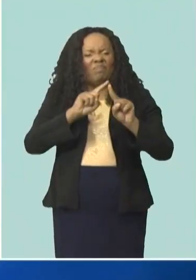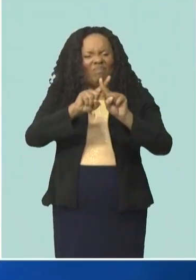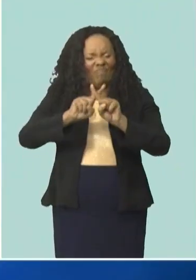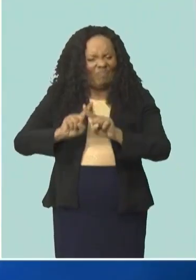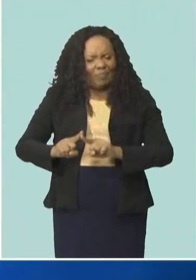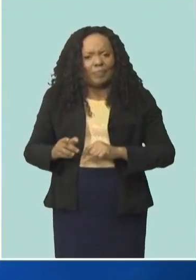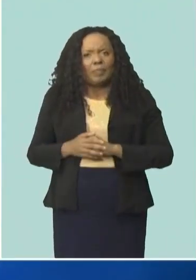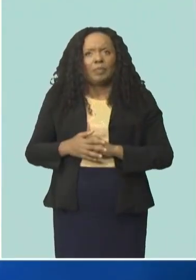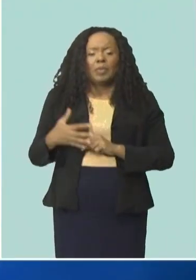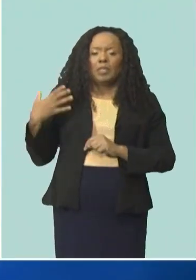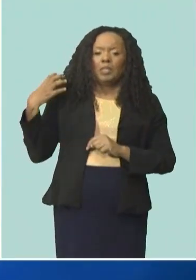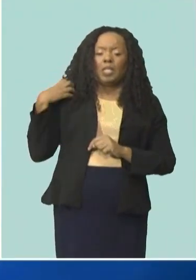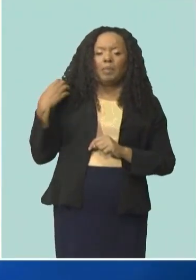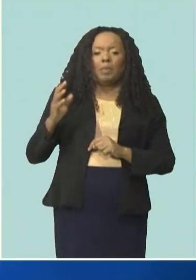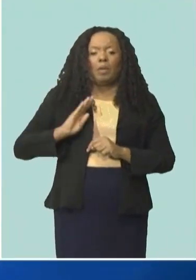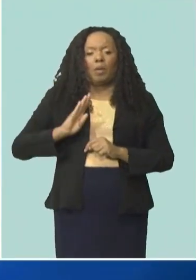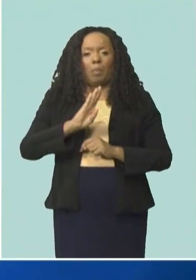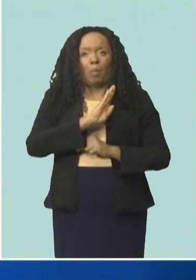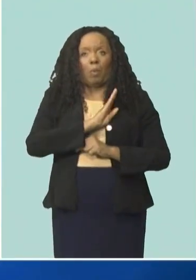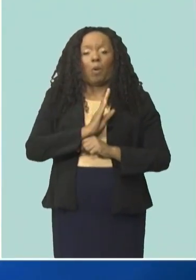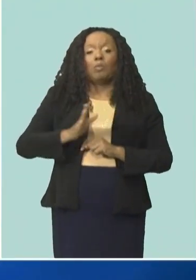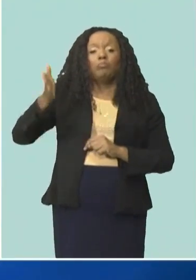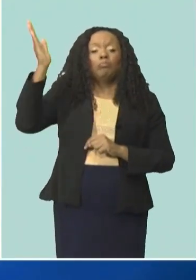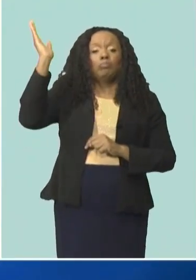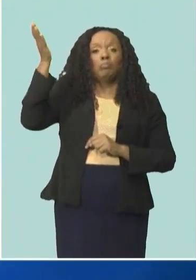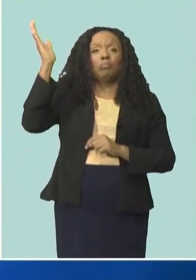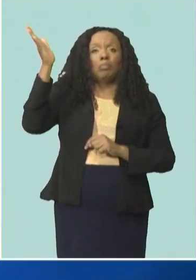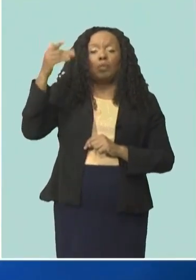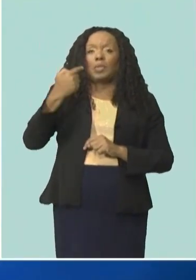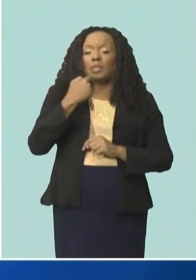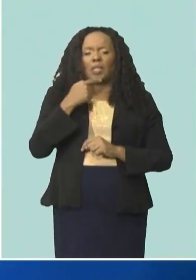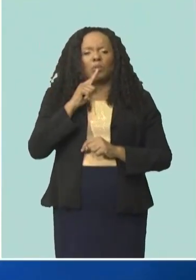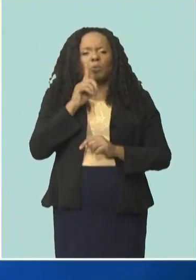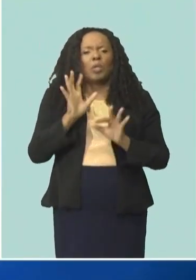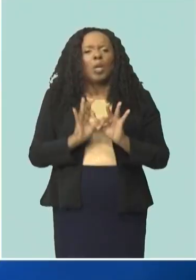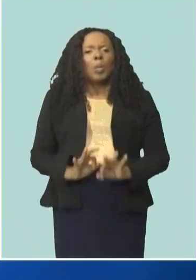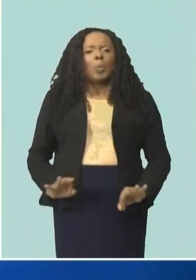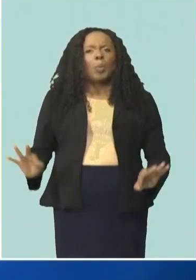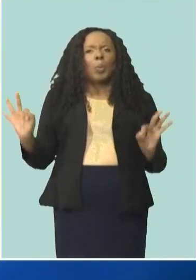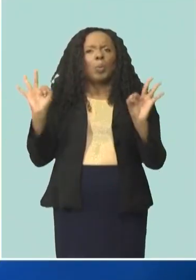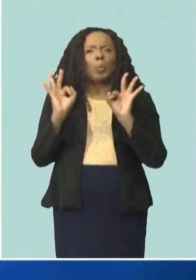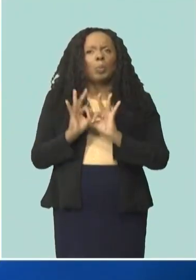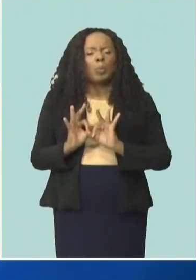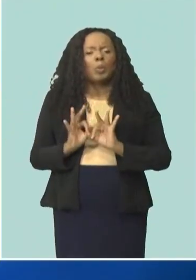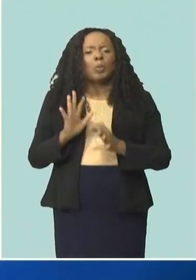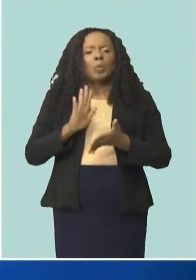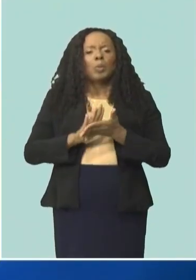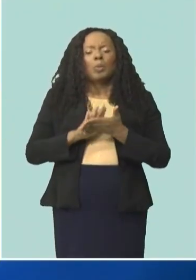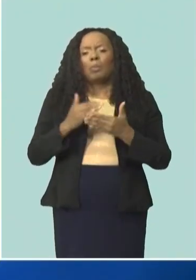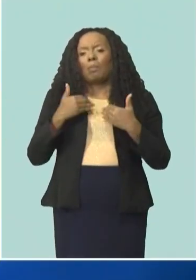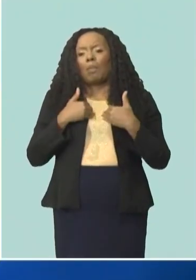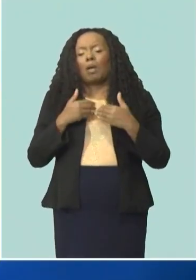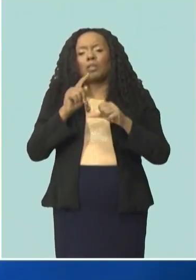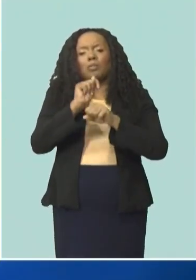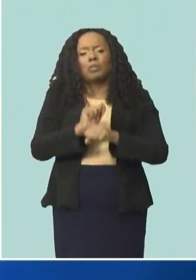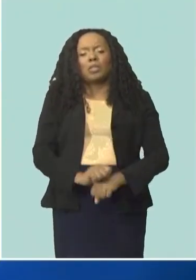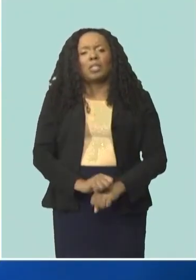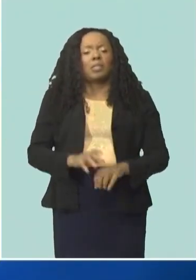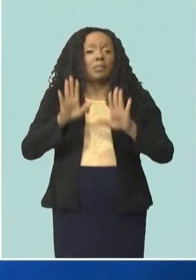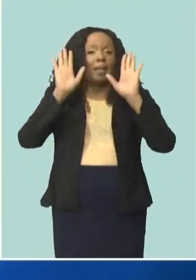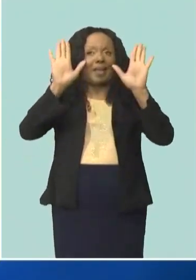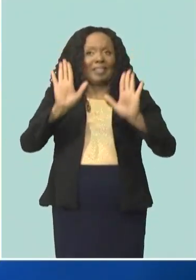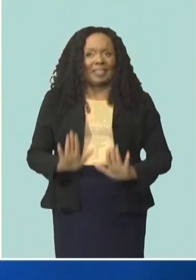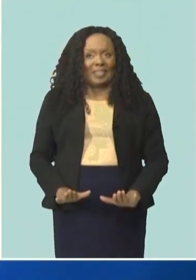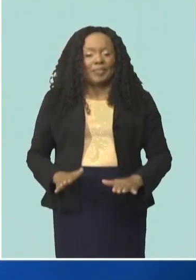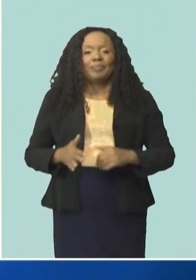Chairman of the board, Michael Watson, in his remarks, underscored the school's long-standing tradition of excellence. I assure